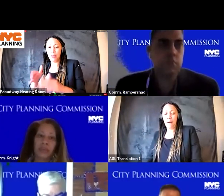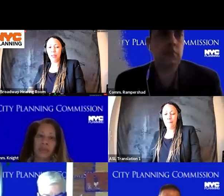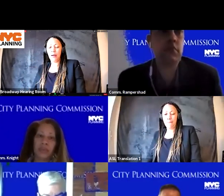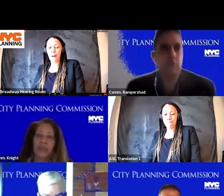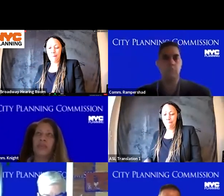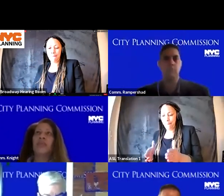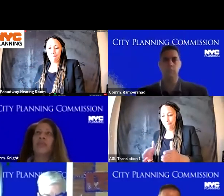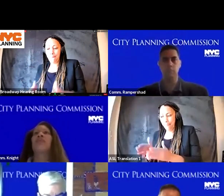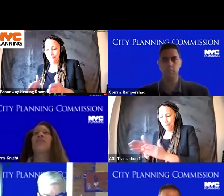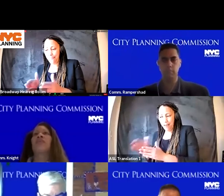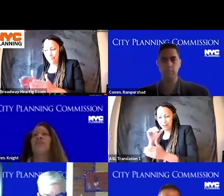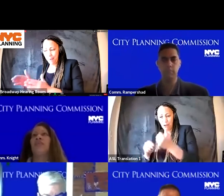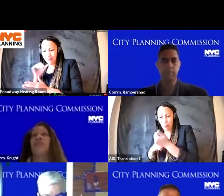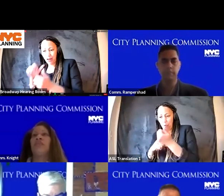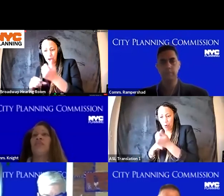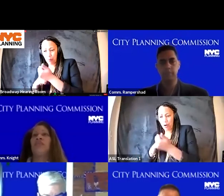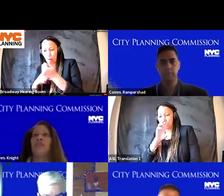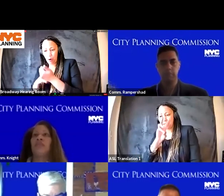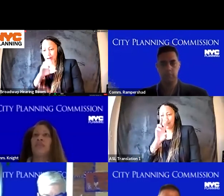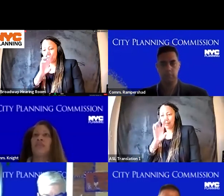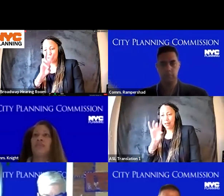was not supportive of a 6A application.